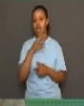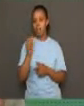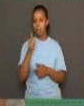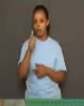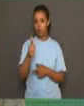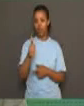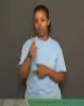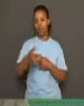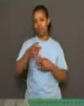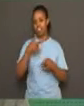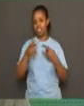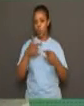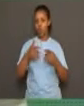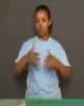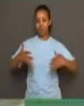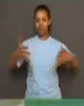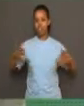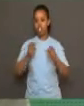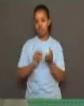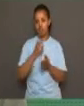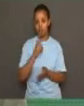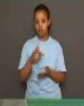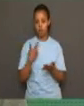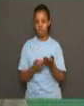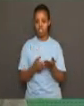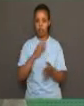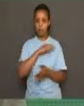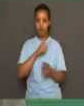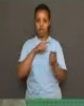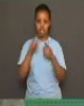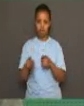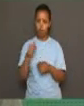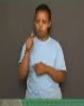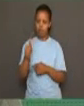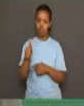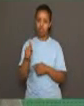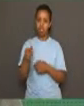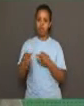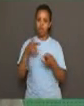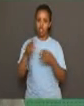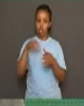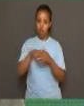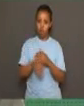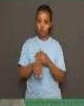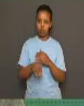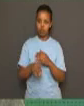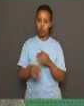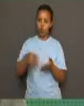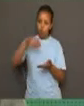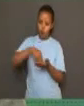and producing offspring, those traits eventually become dominant in the